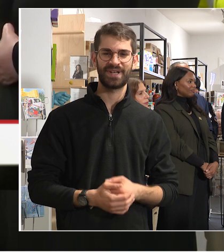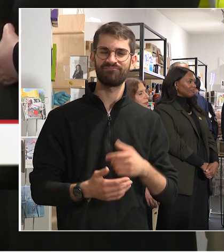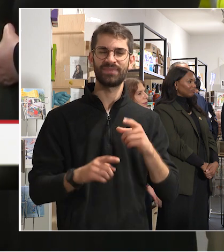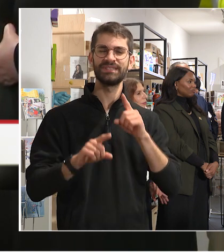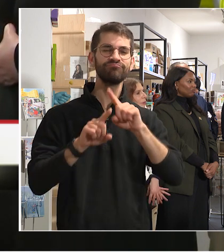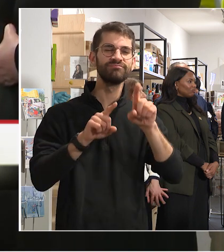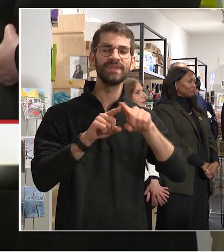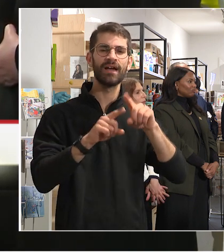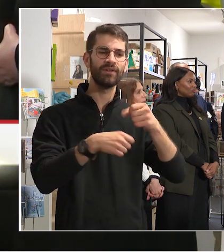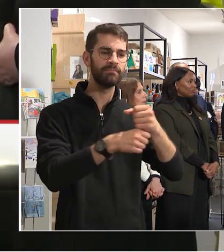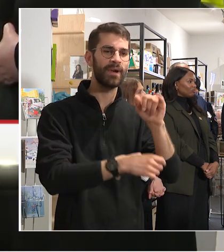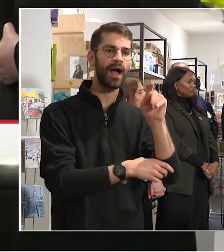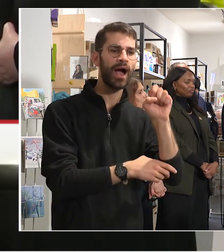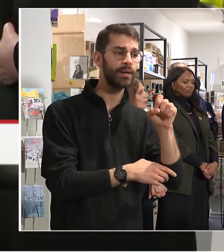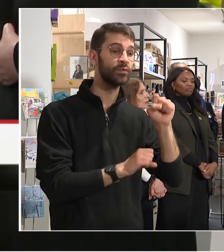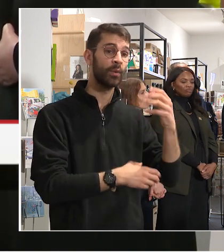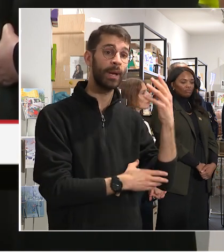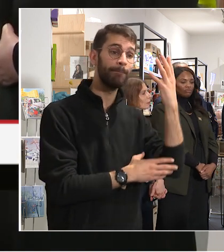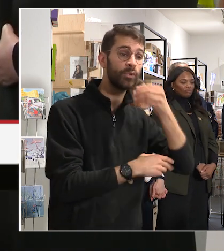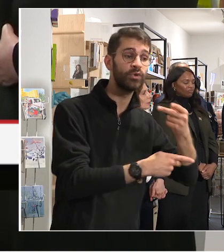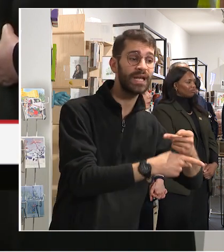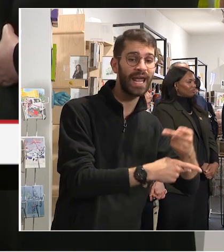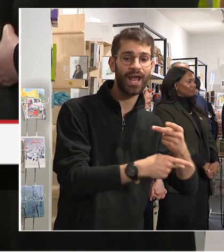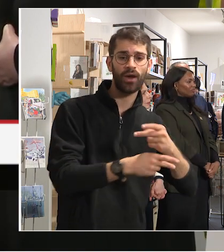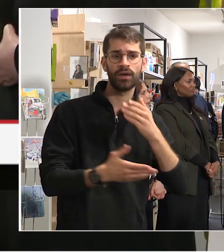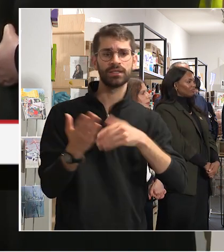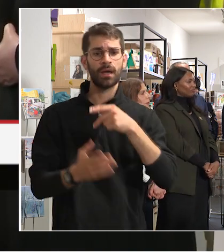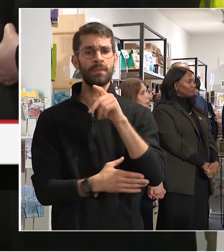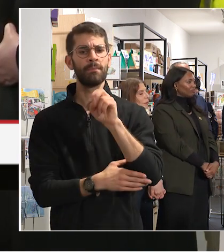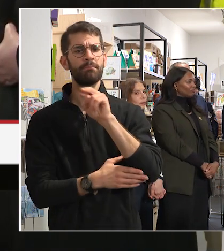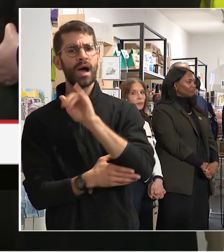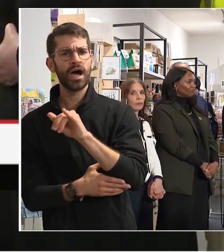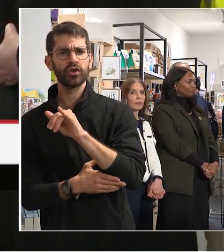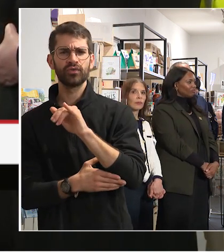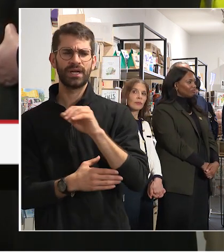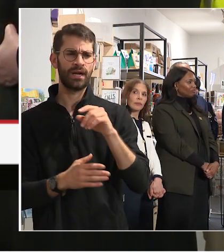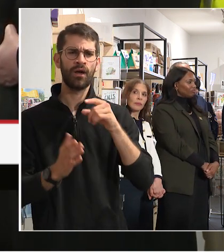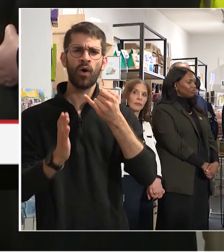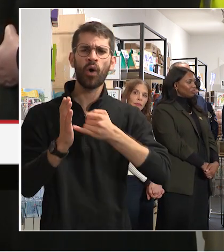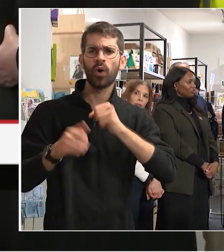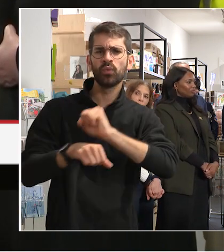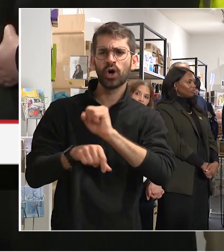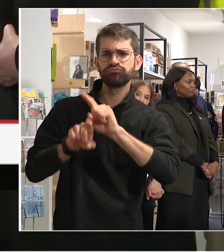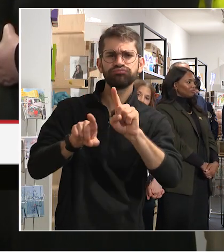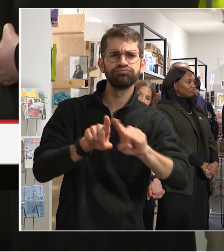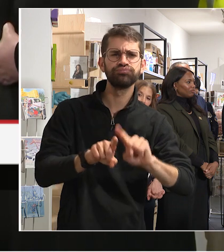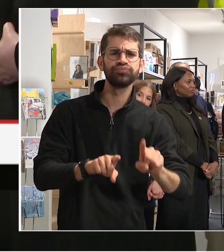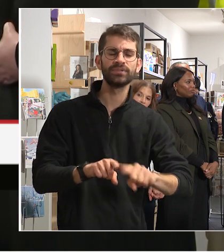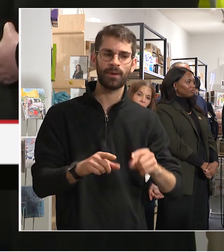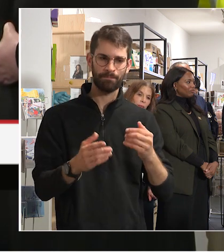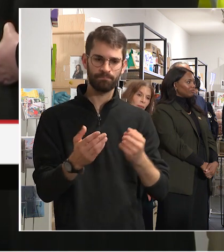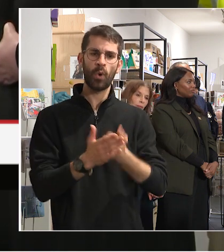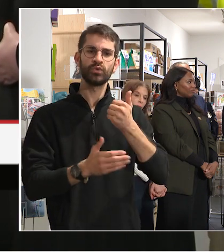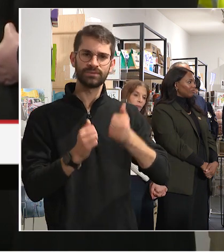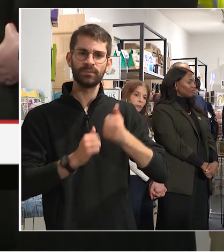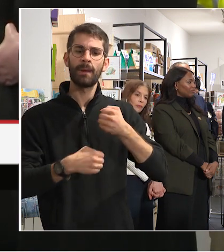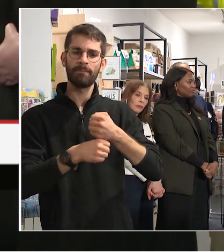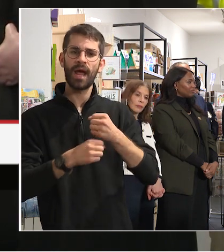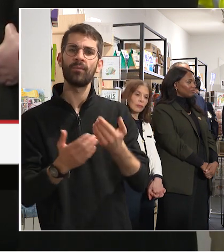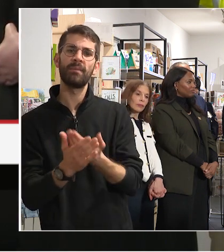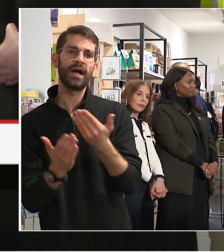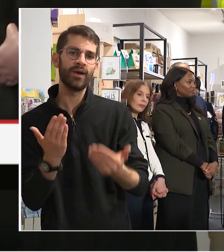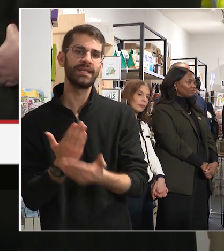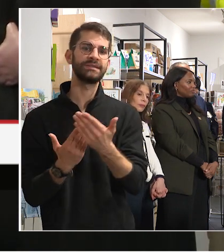items, whether they're beauty care, there's pottery, there's other artwork, mostly handcrafted and reflecting the pride